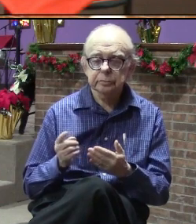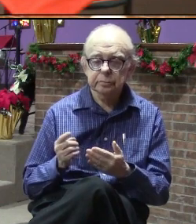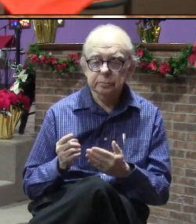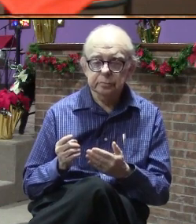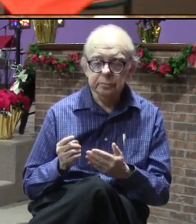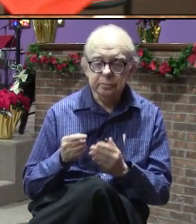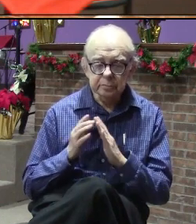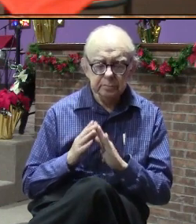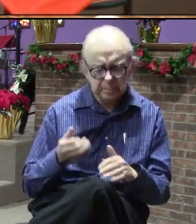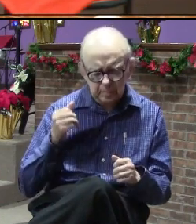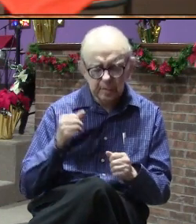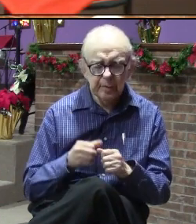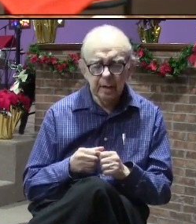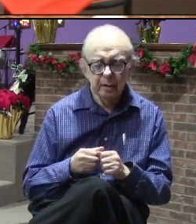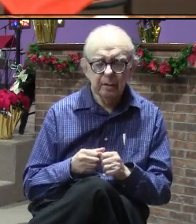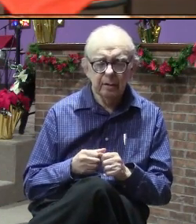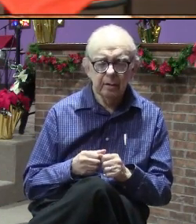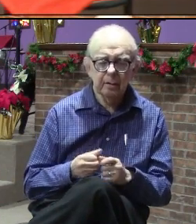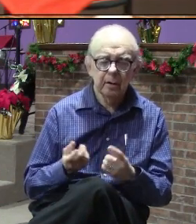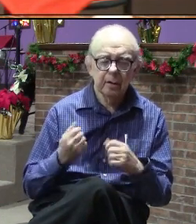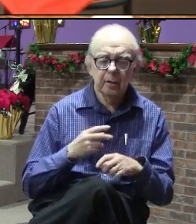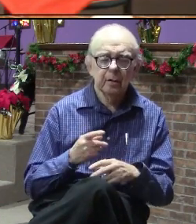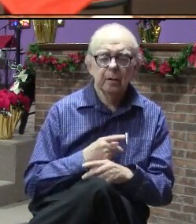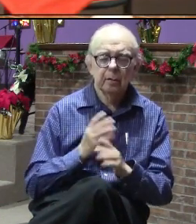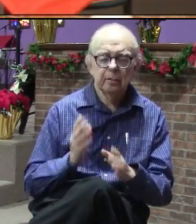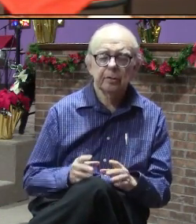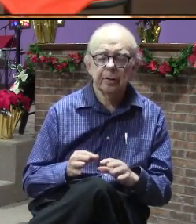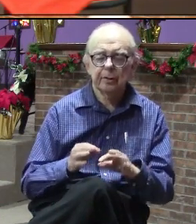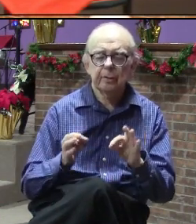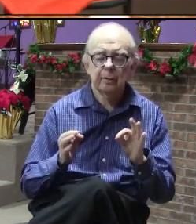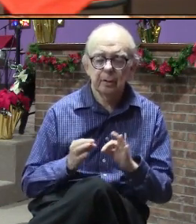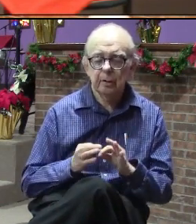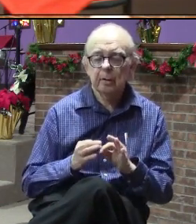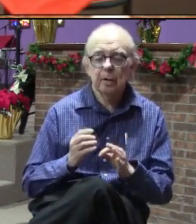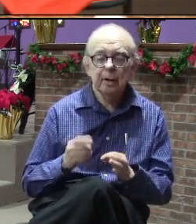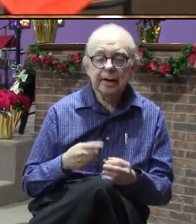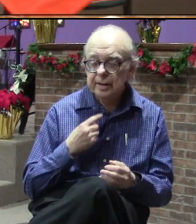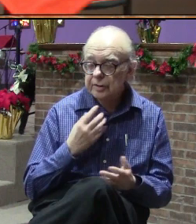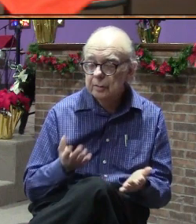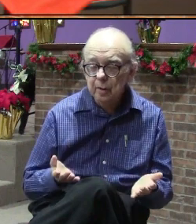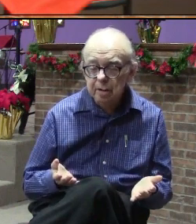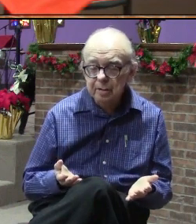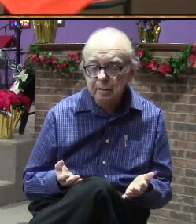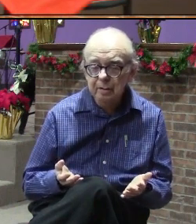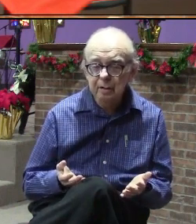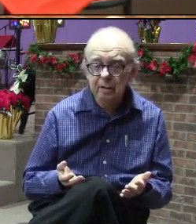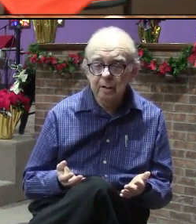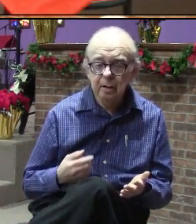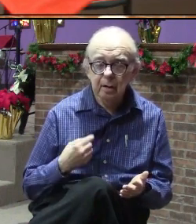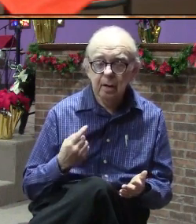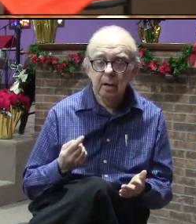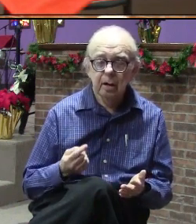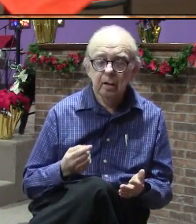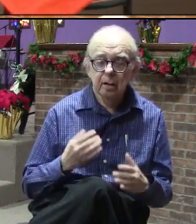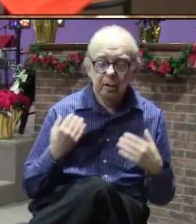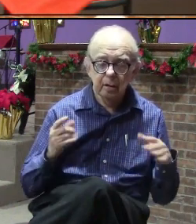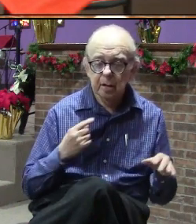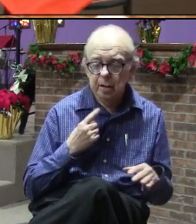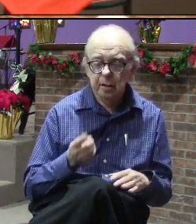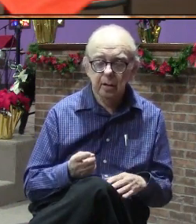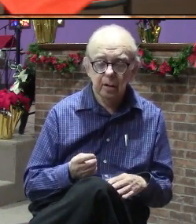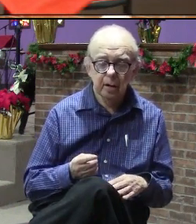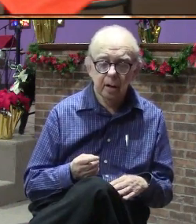the peace. Remember, he came to the shepherds in the fields, and what did they say? The angels told them,